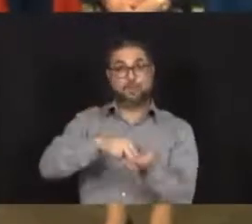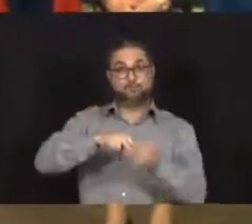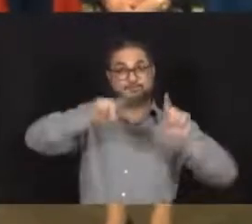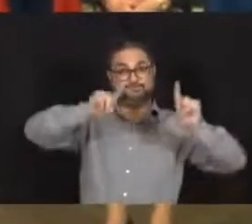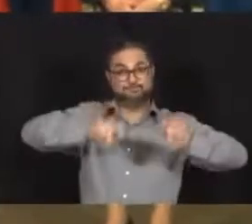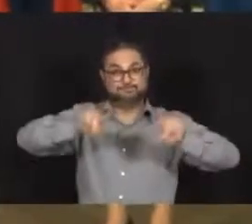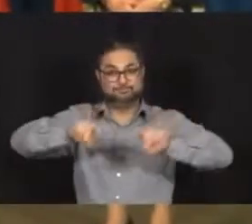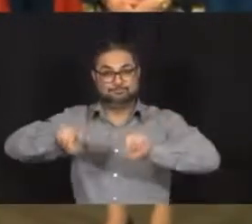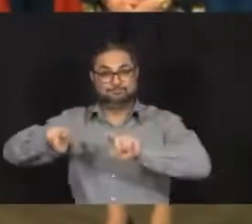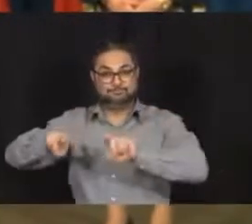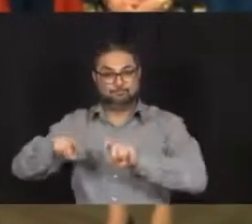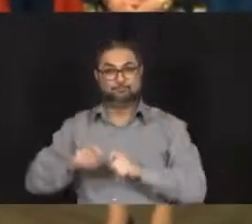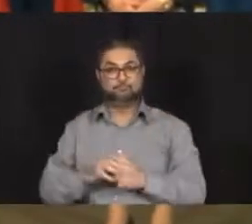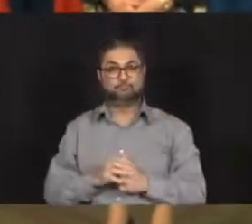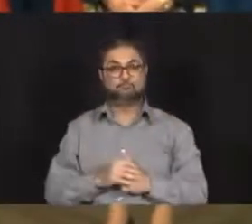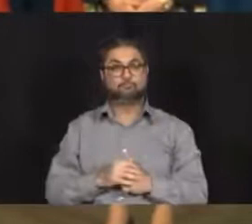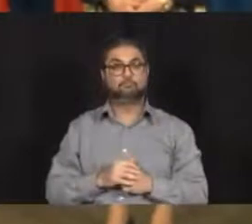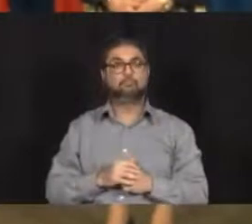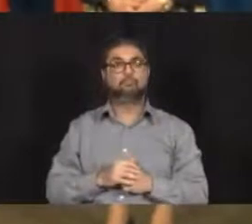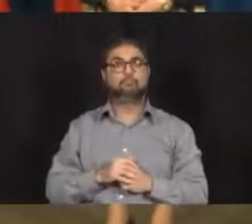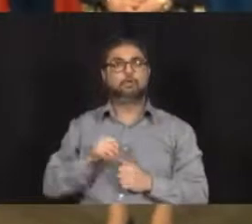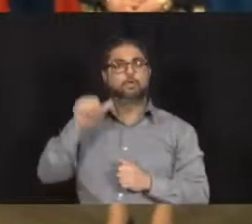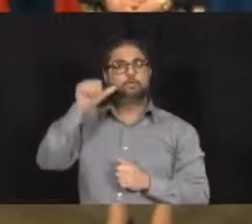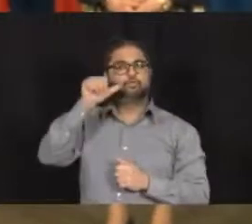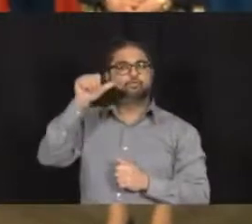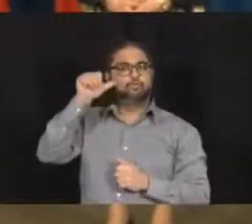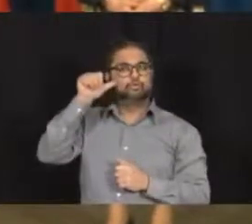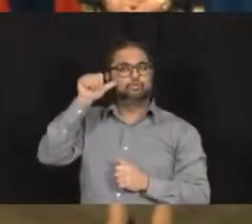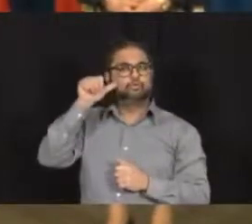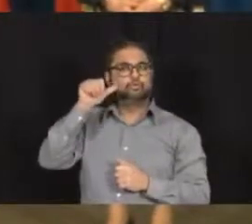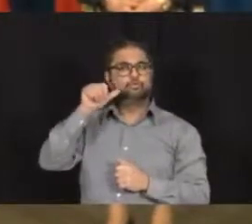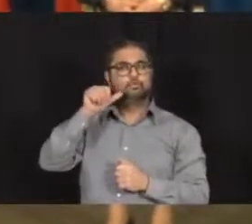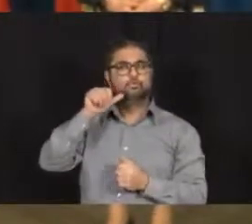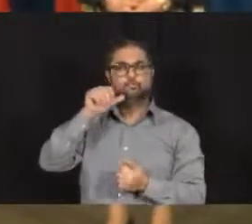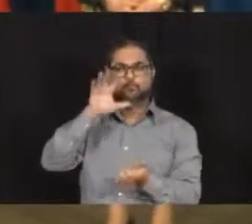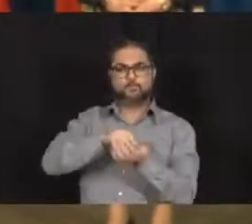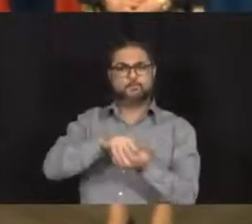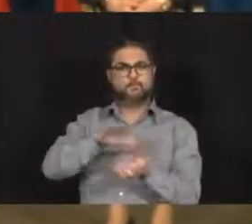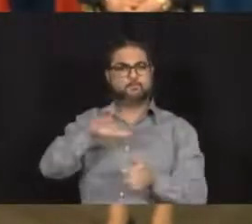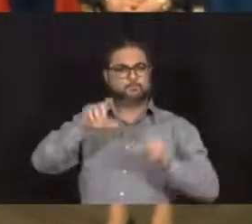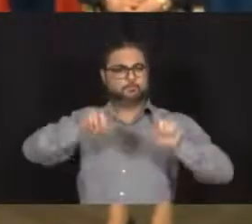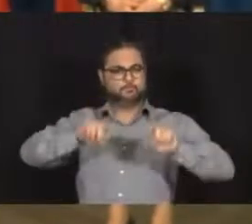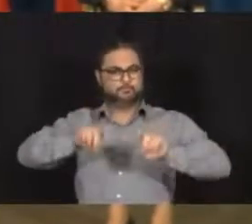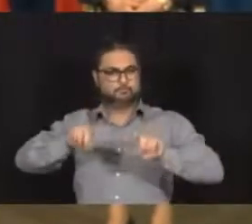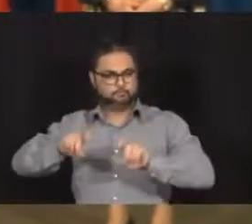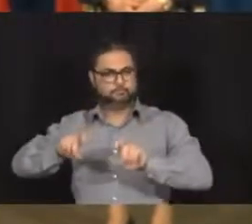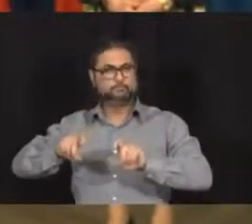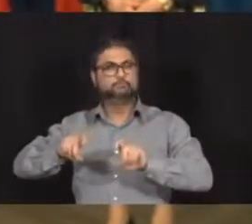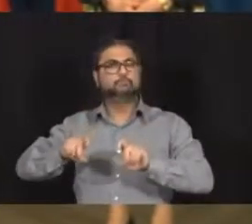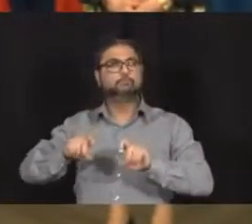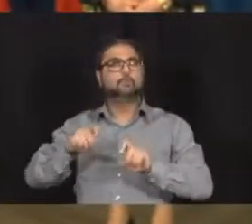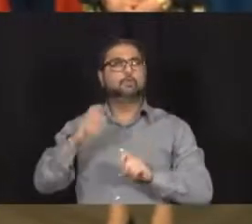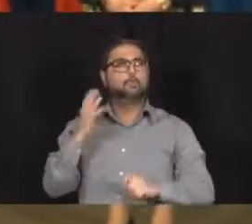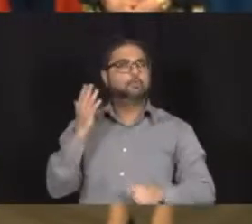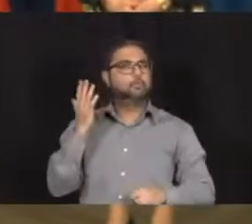tests yesterday, and we're just wondering why that is. People are seeing these numbers come out